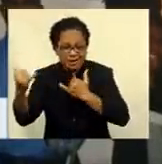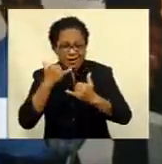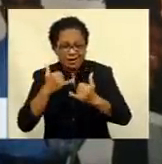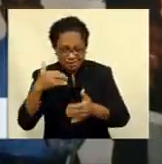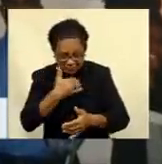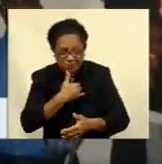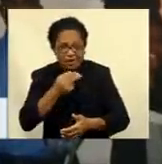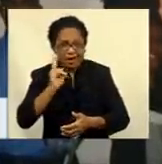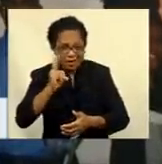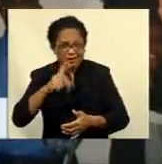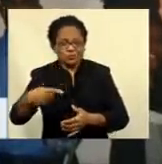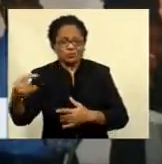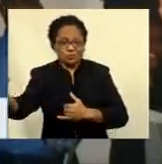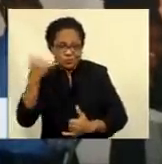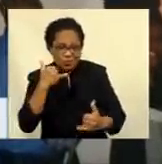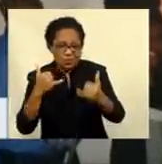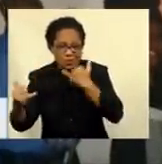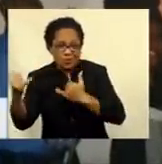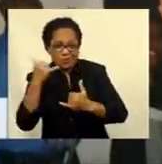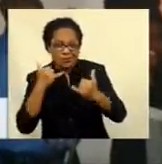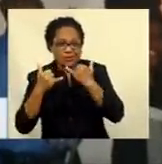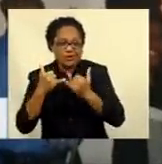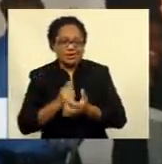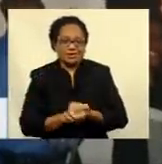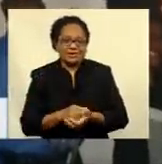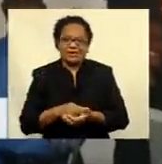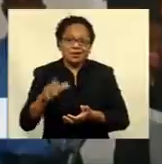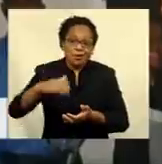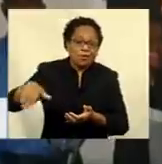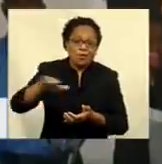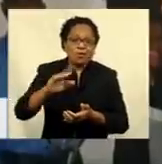morning. Well, thanks for the